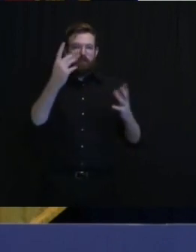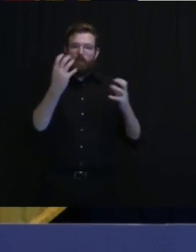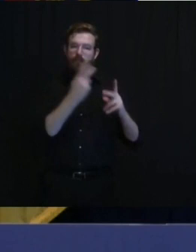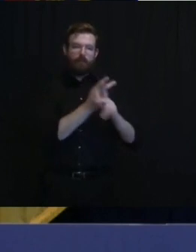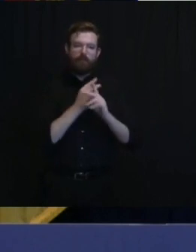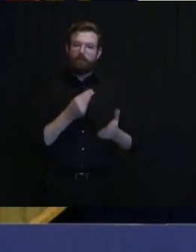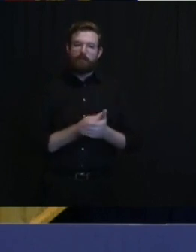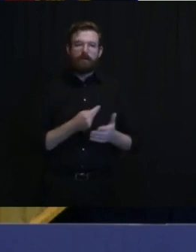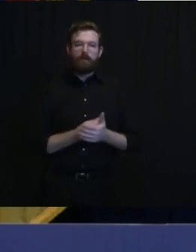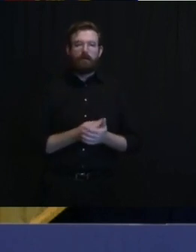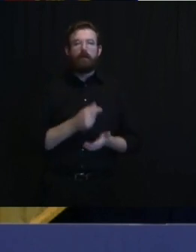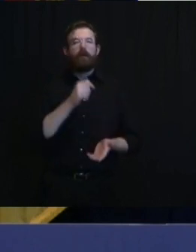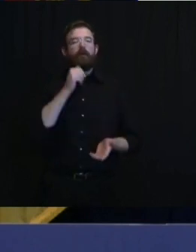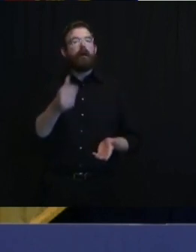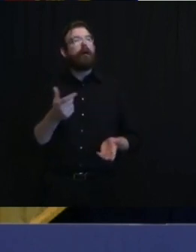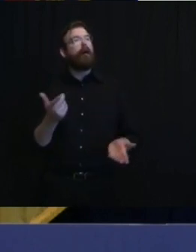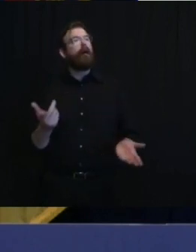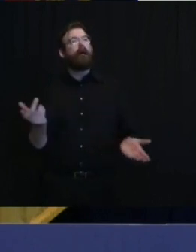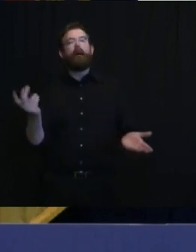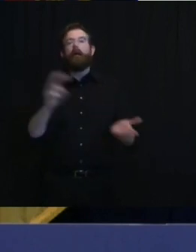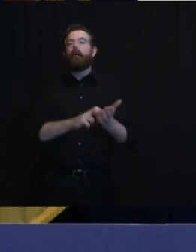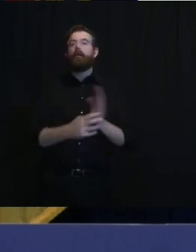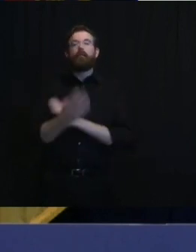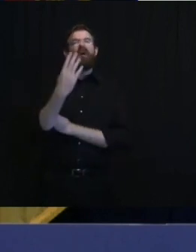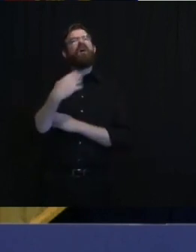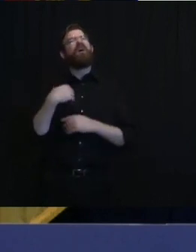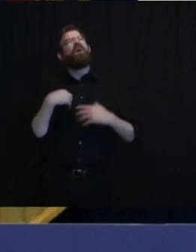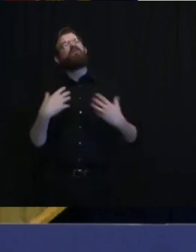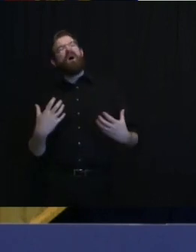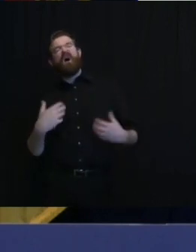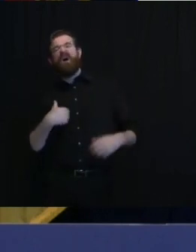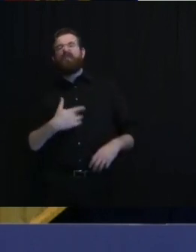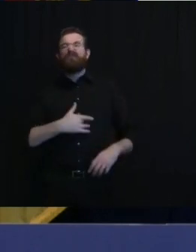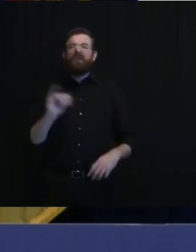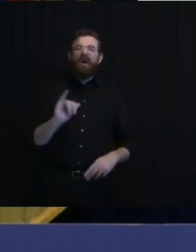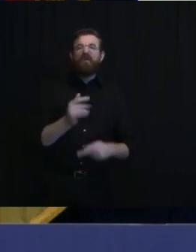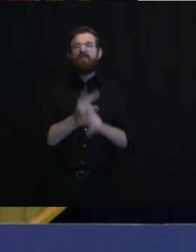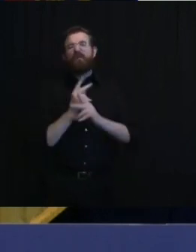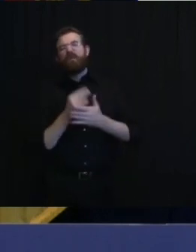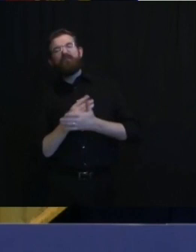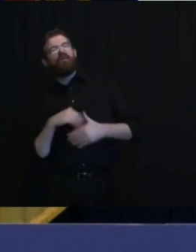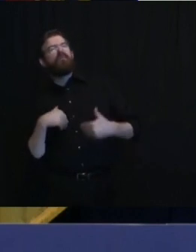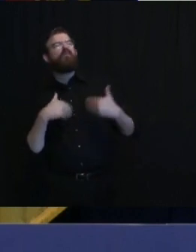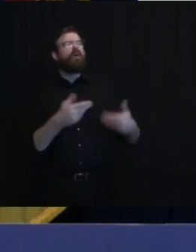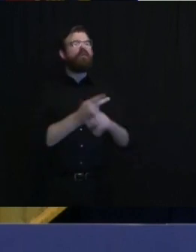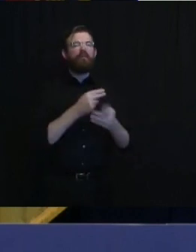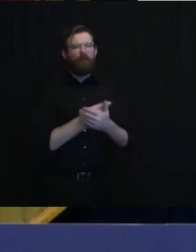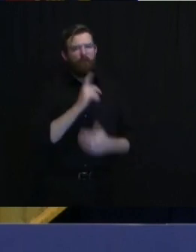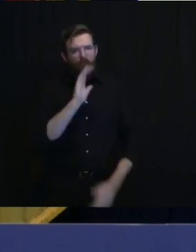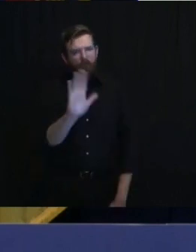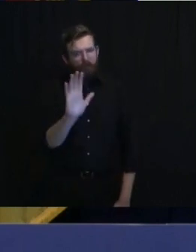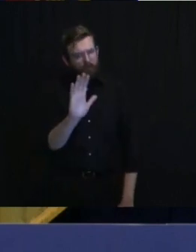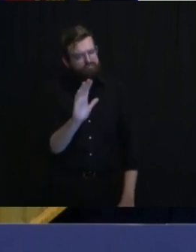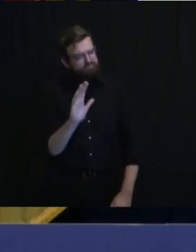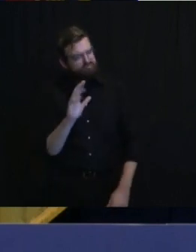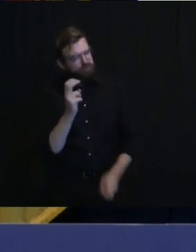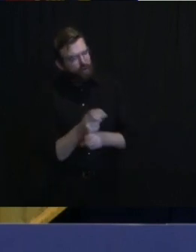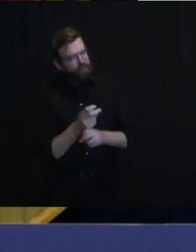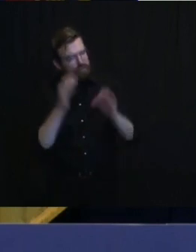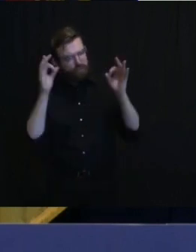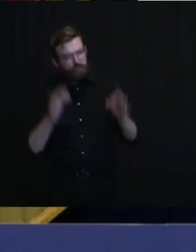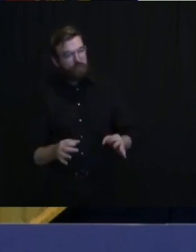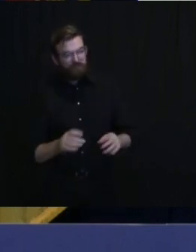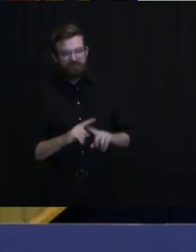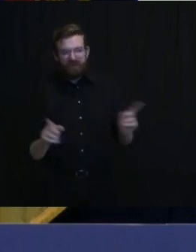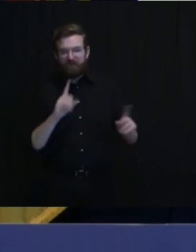choice, even with federal cash, even with revenues. But I think, in fairness, it took us a